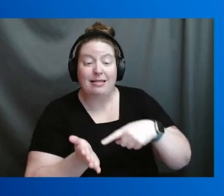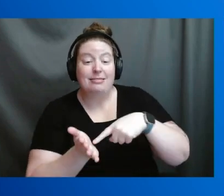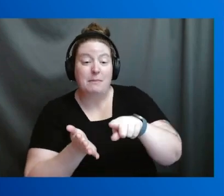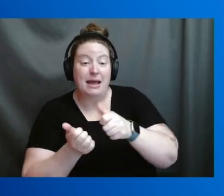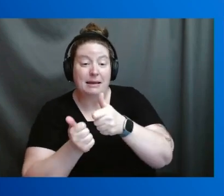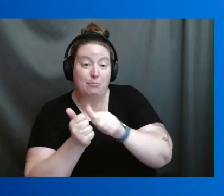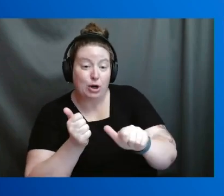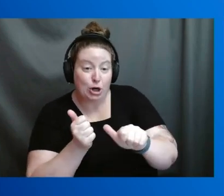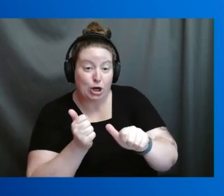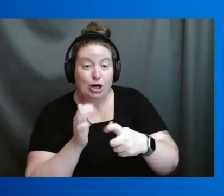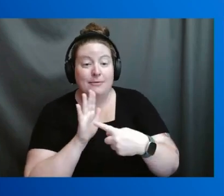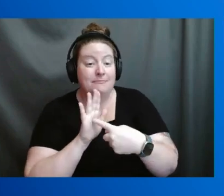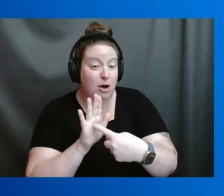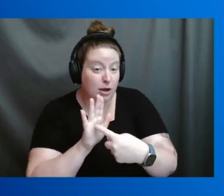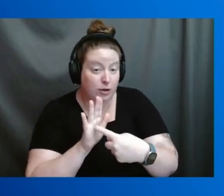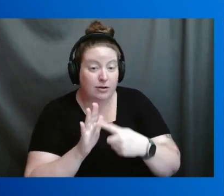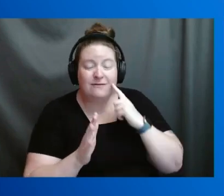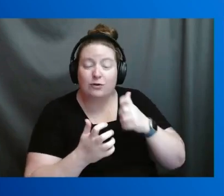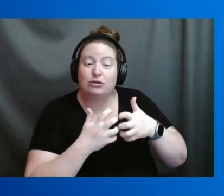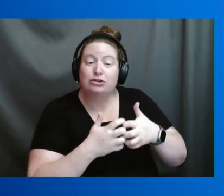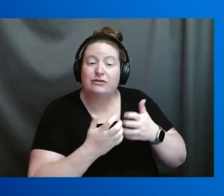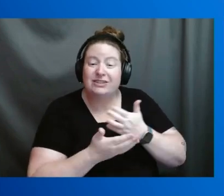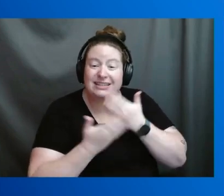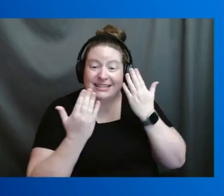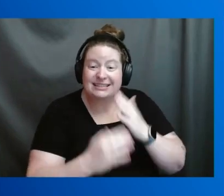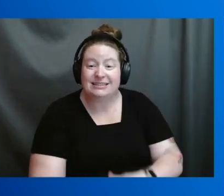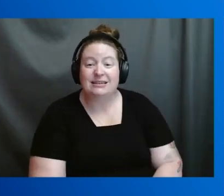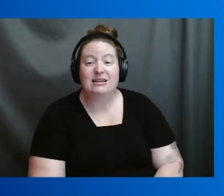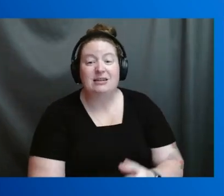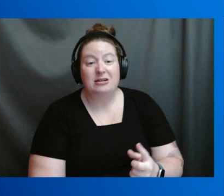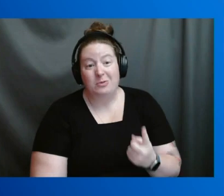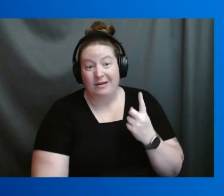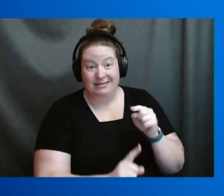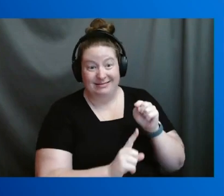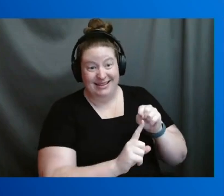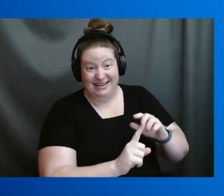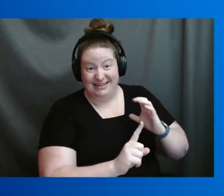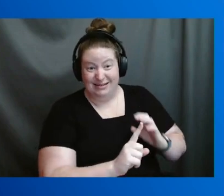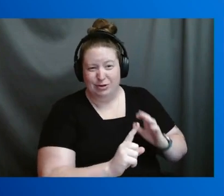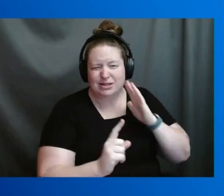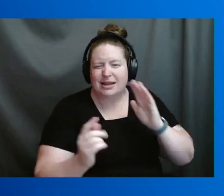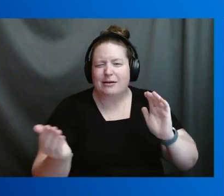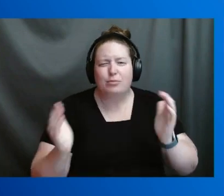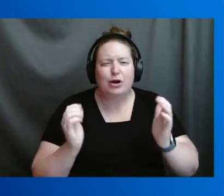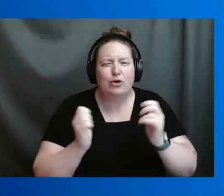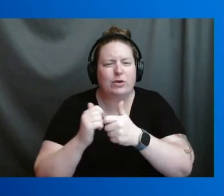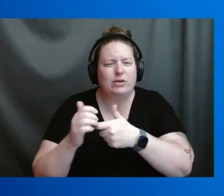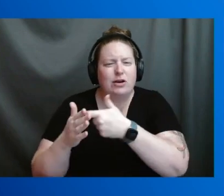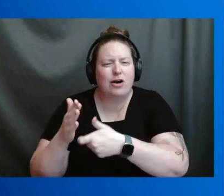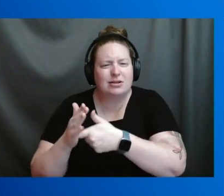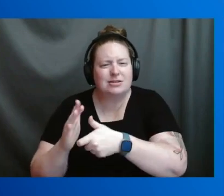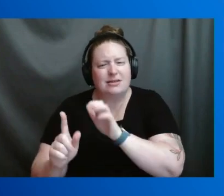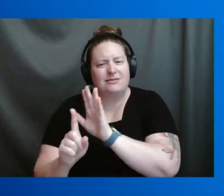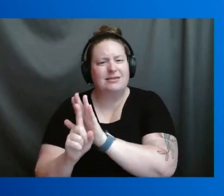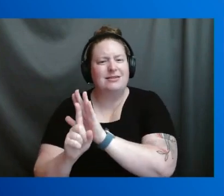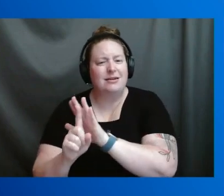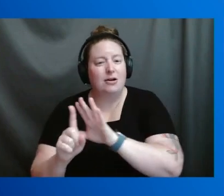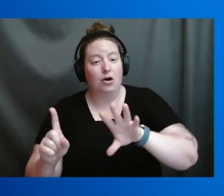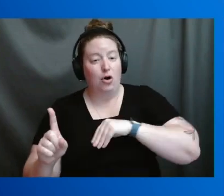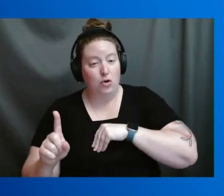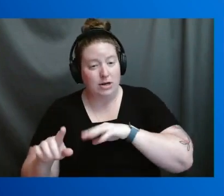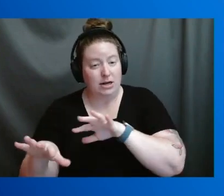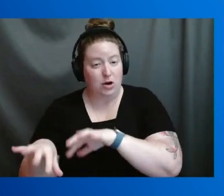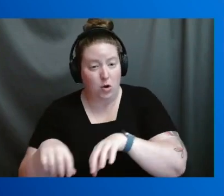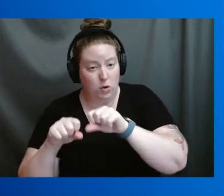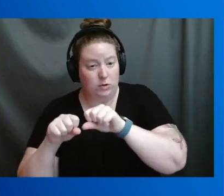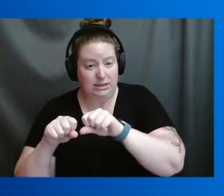brings, oftentimes one fallacy that customers fall into is they compare it with the cost of owning a hosted piece of infrastructure